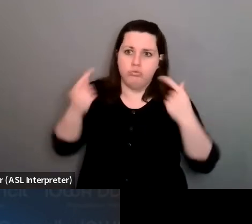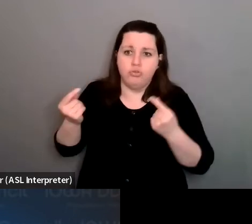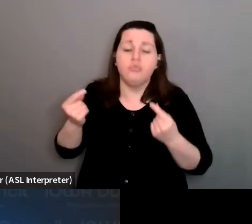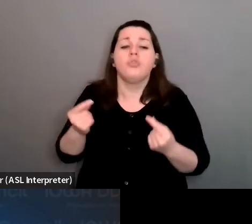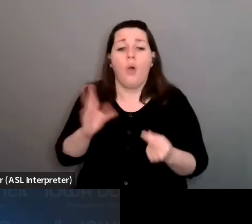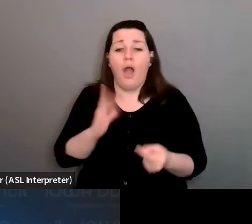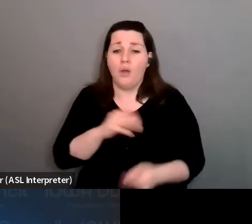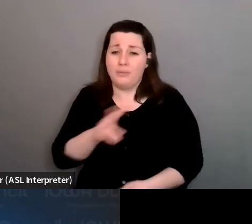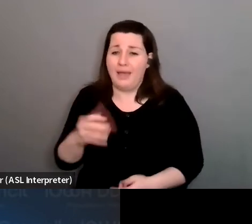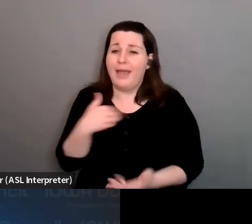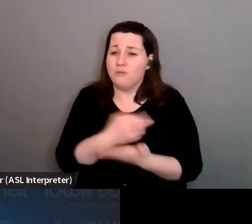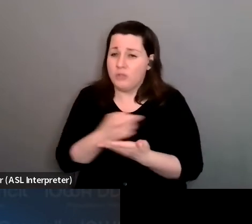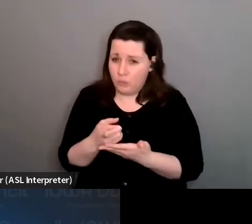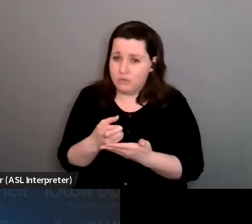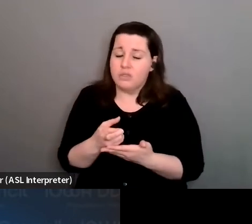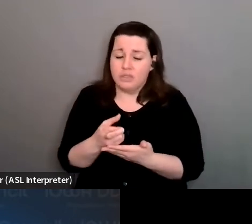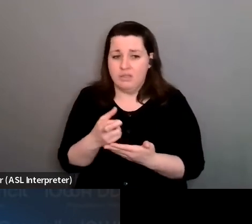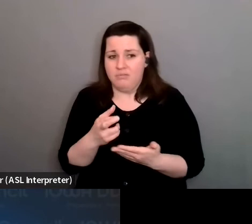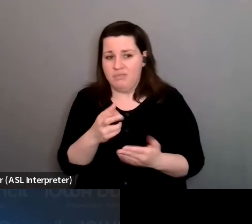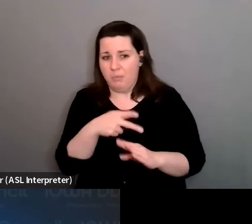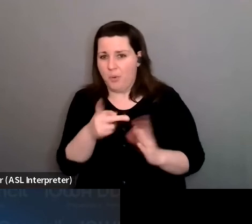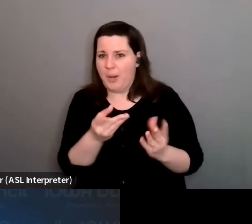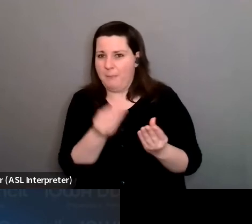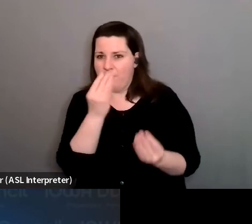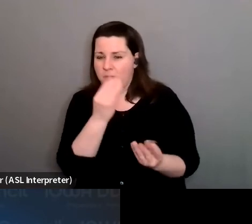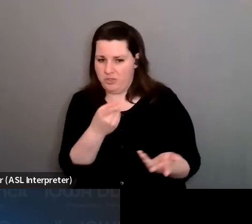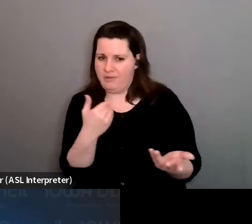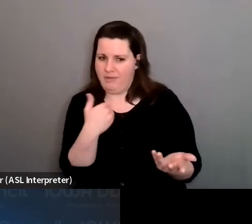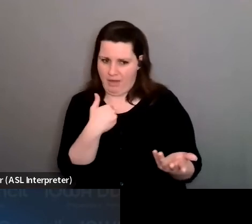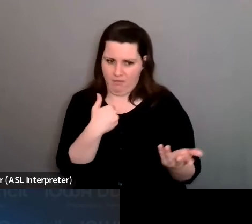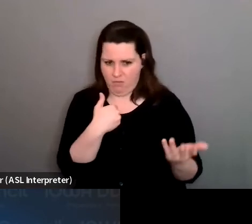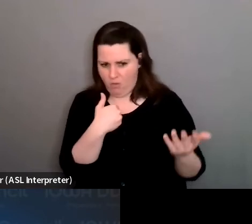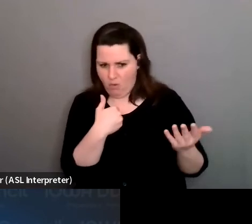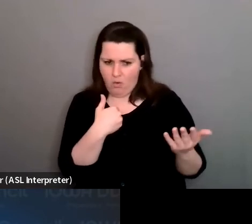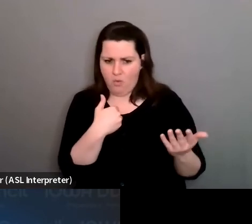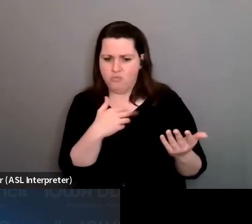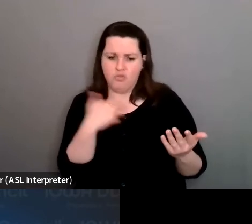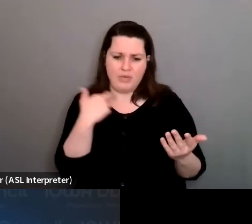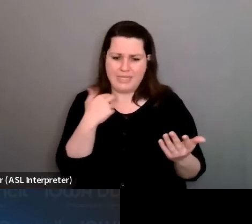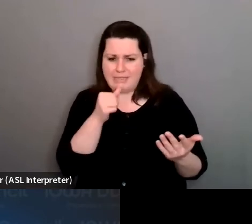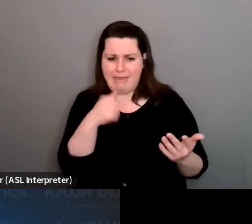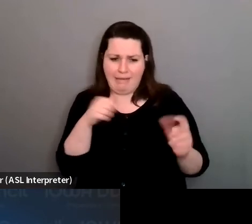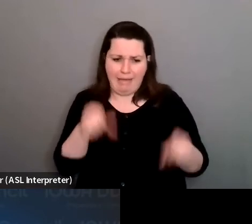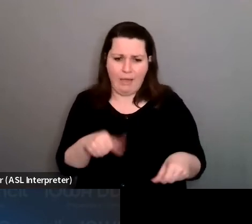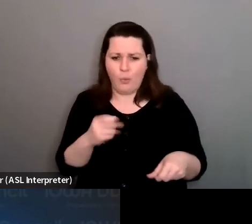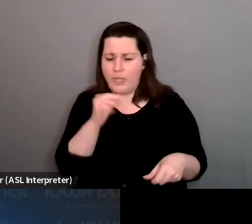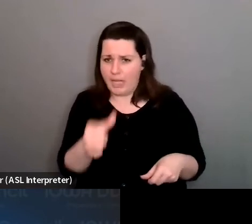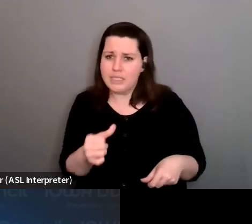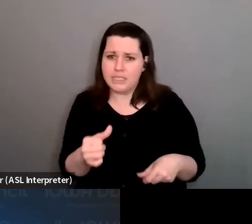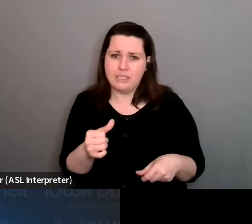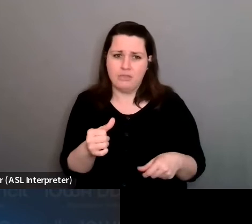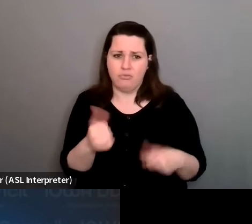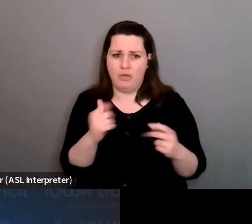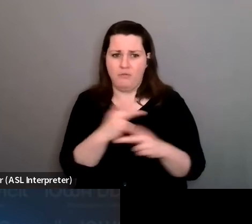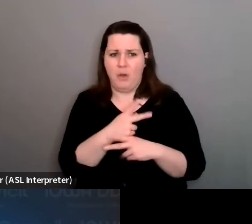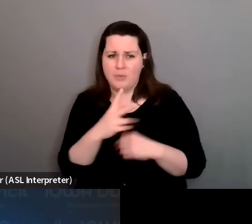in our program material to kind of help people understand their risk tolerance and their kind of what they're saving for, whether